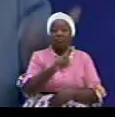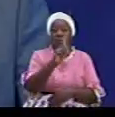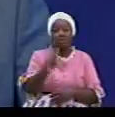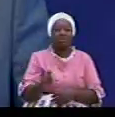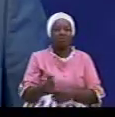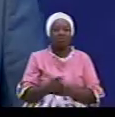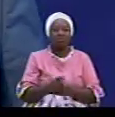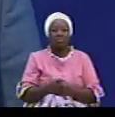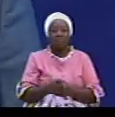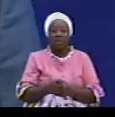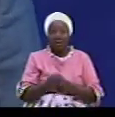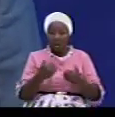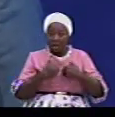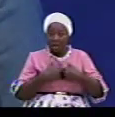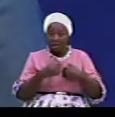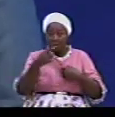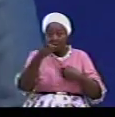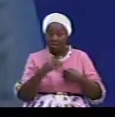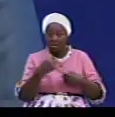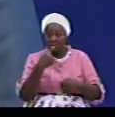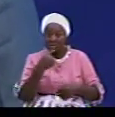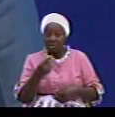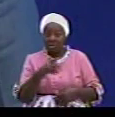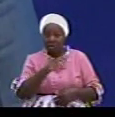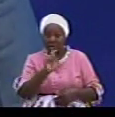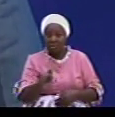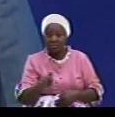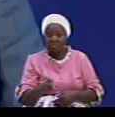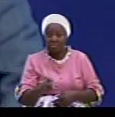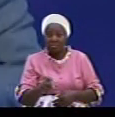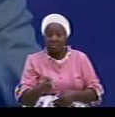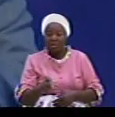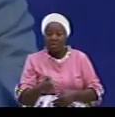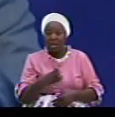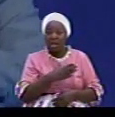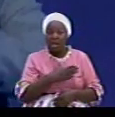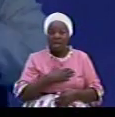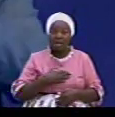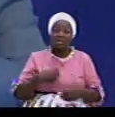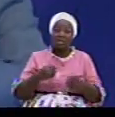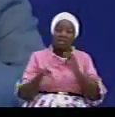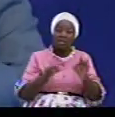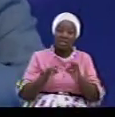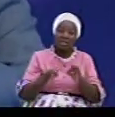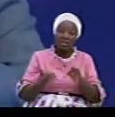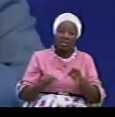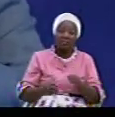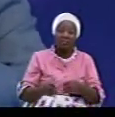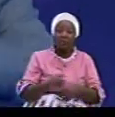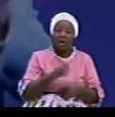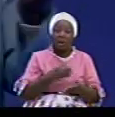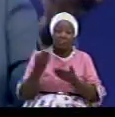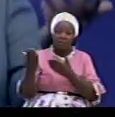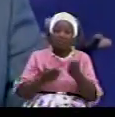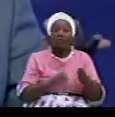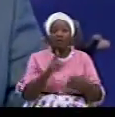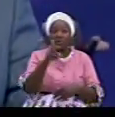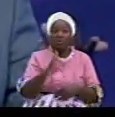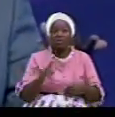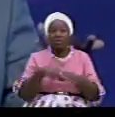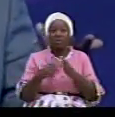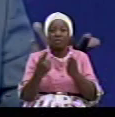God said, and Eve got into discussion with